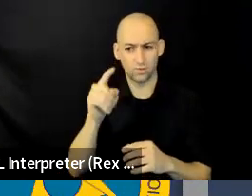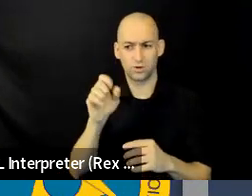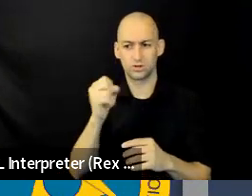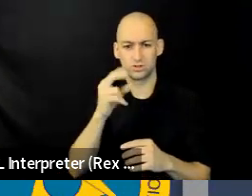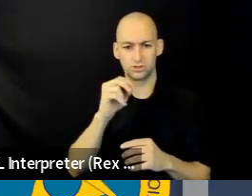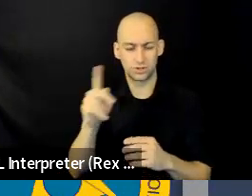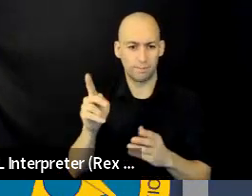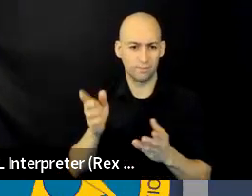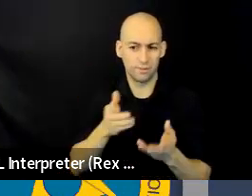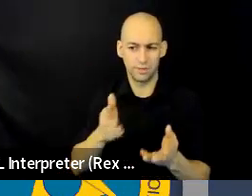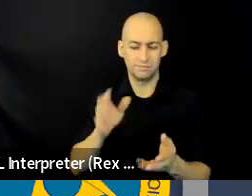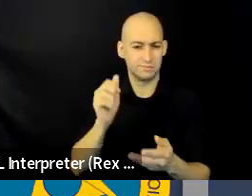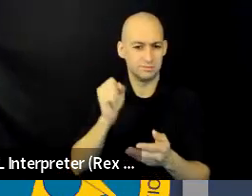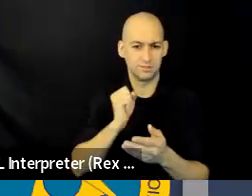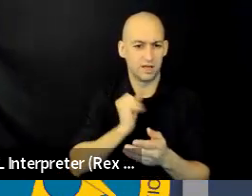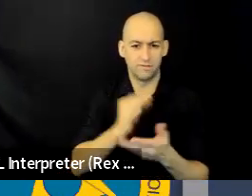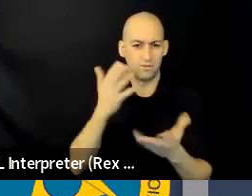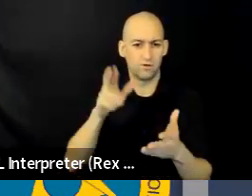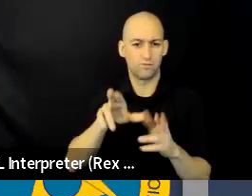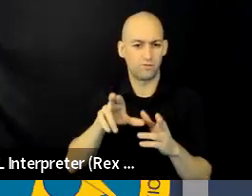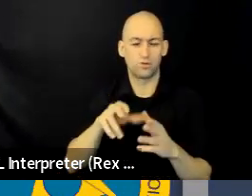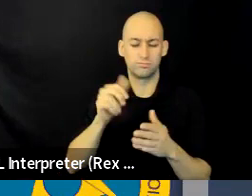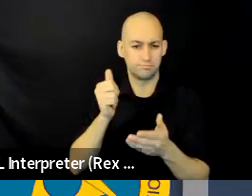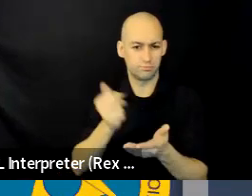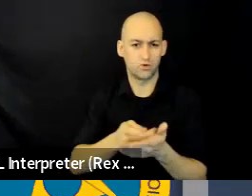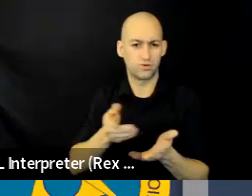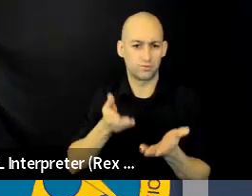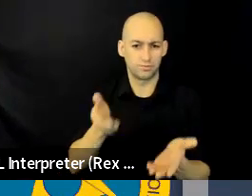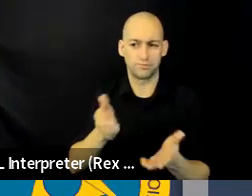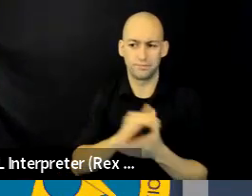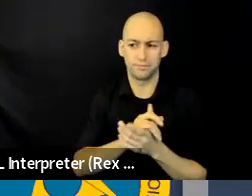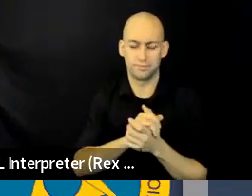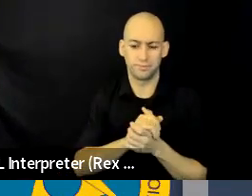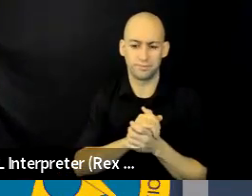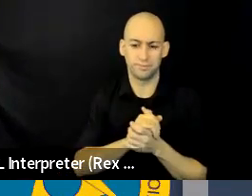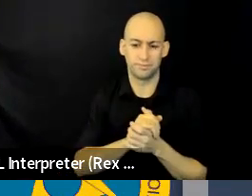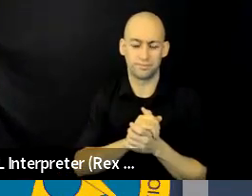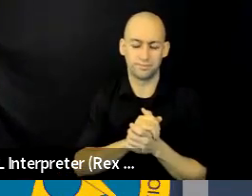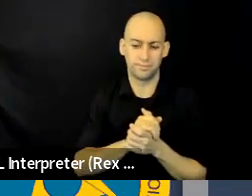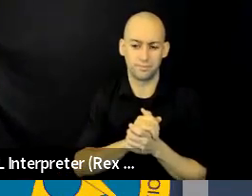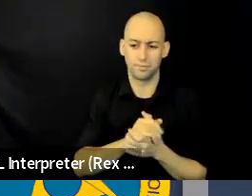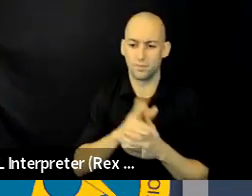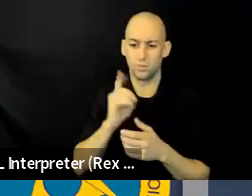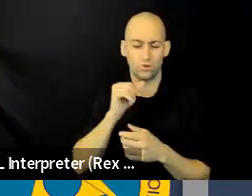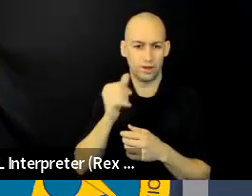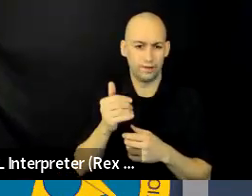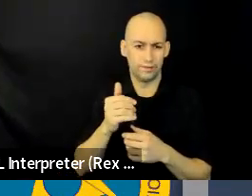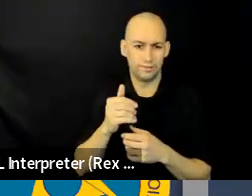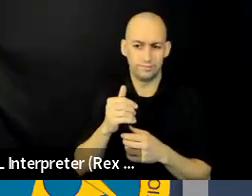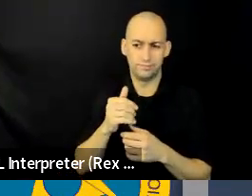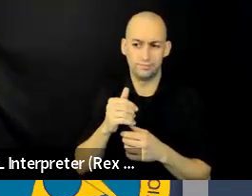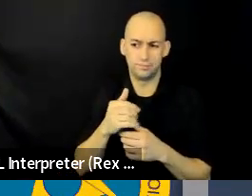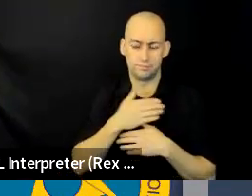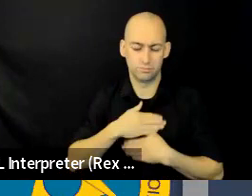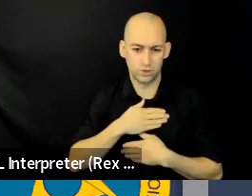and recommends approval. Do we have speakers on items 84 and 85? We do not. Thank you. Appreciate